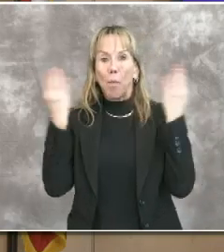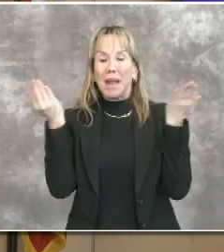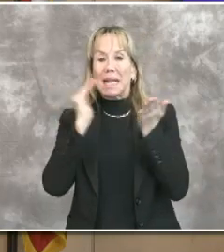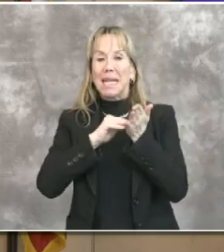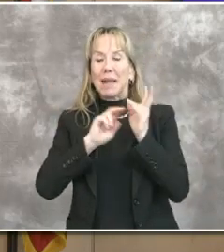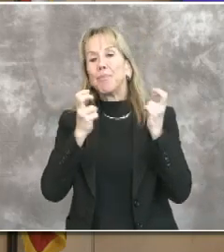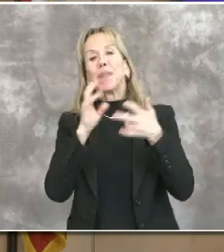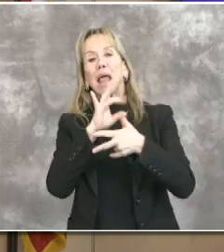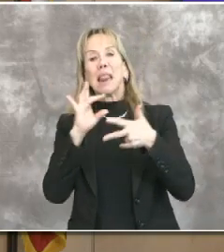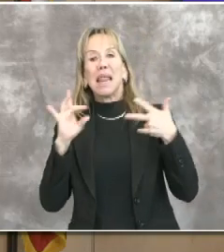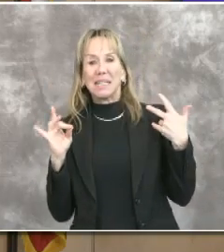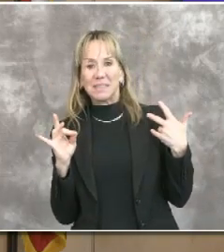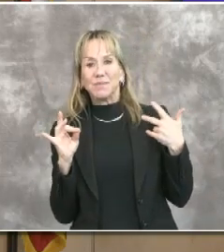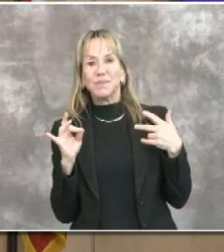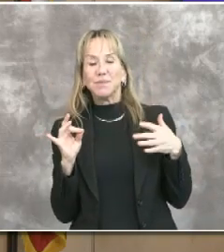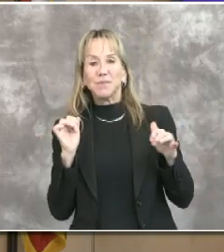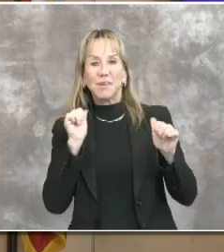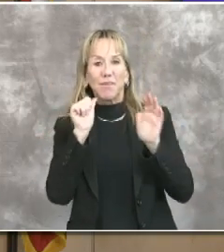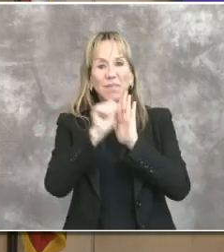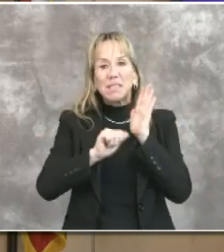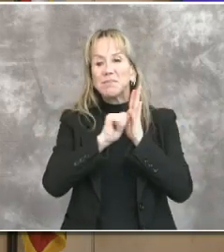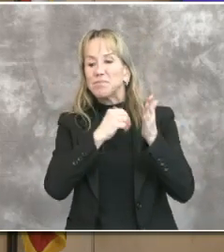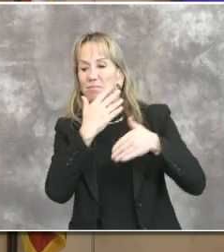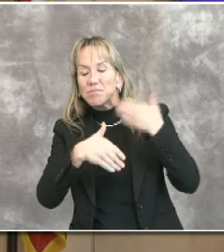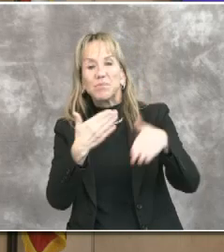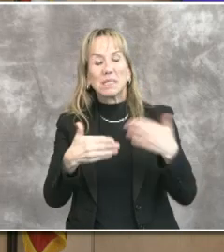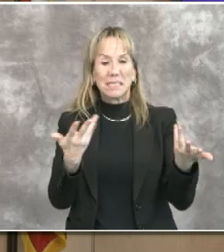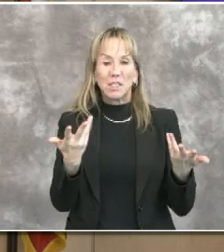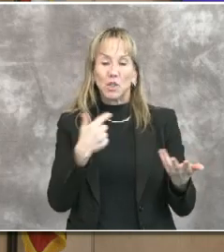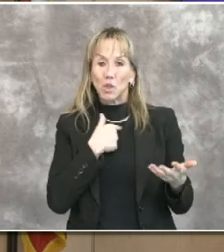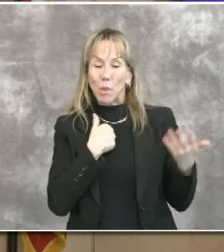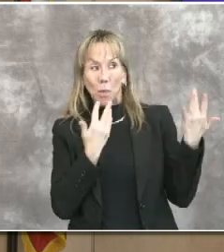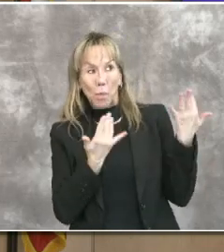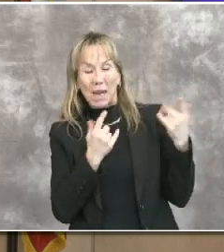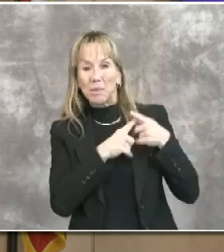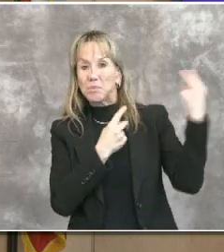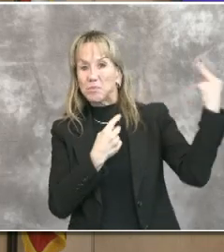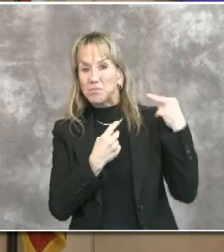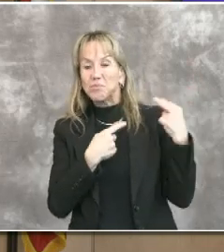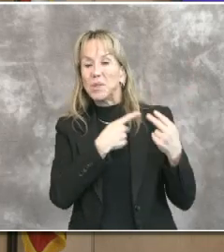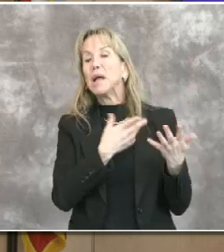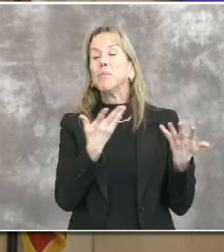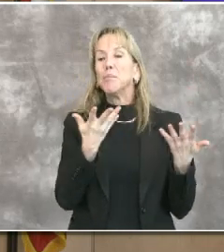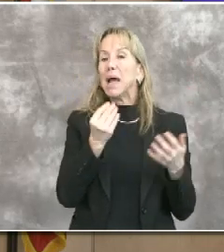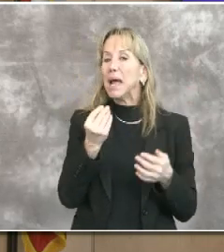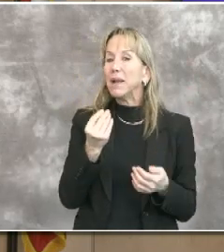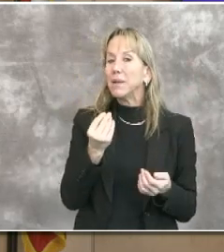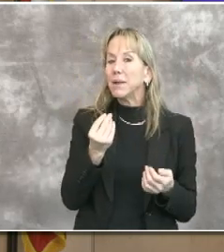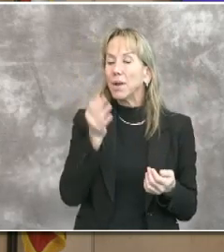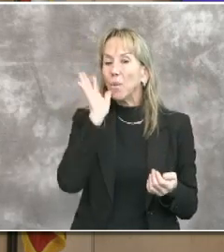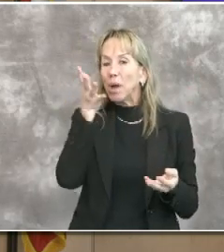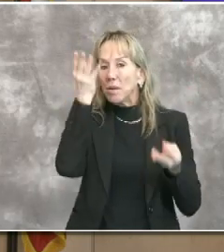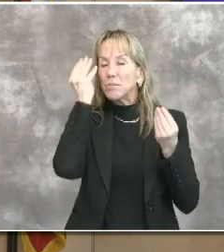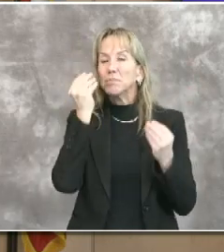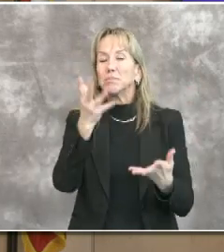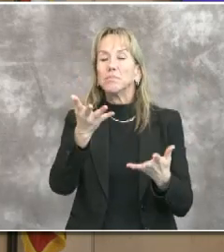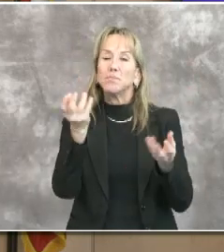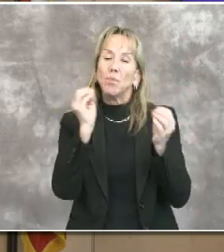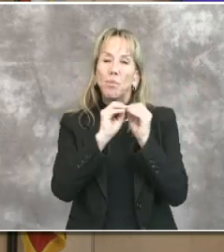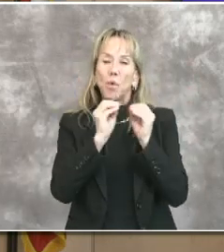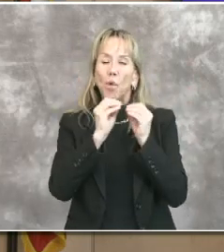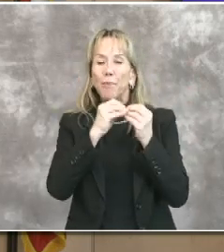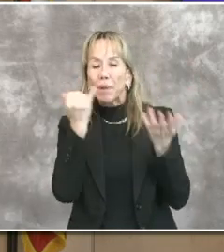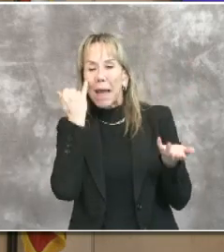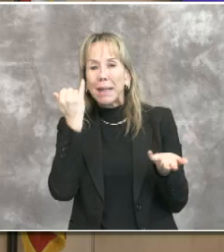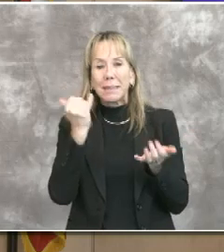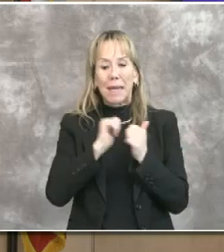into their facilities. And when we get more guidance and feedback from them, socialize that with our public health staff, we will have a greater sense of how